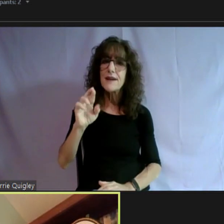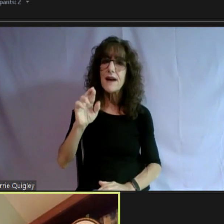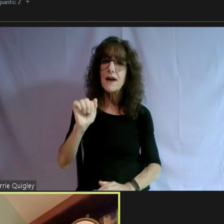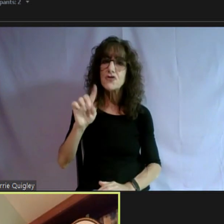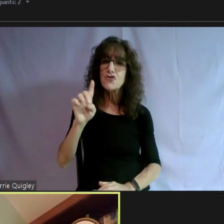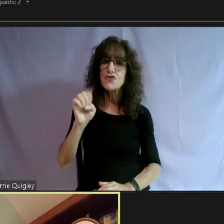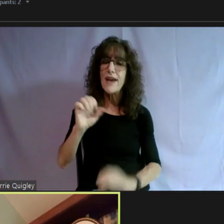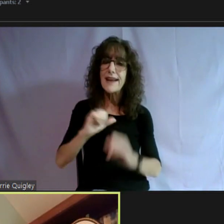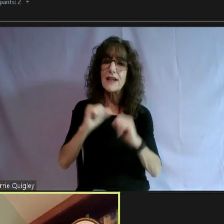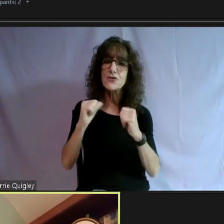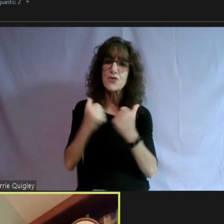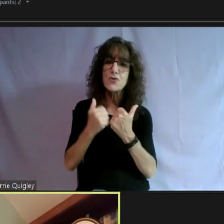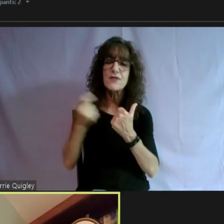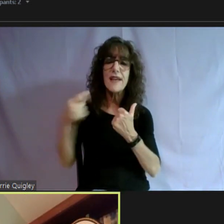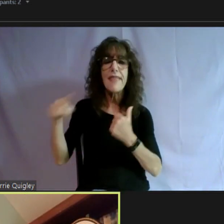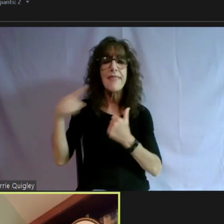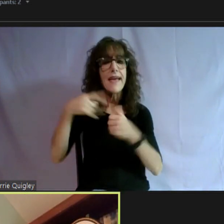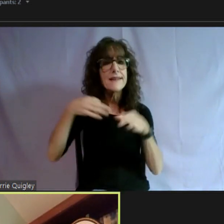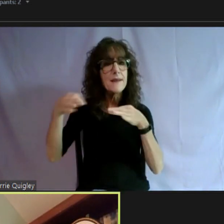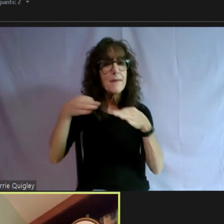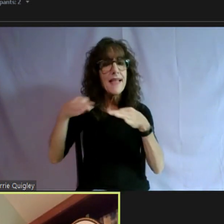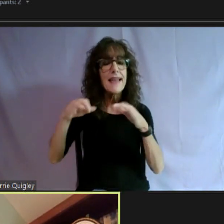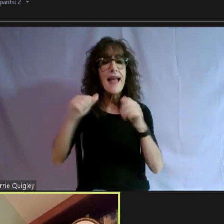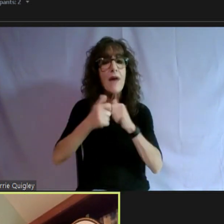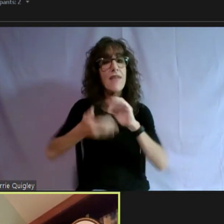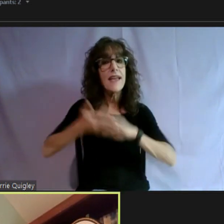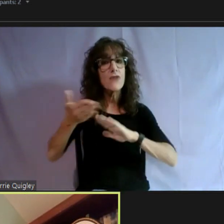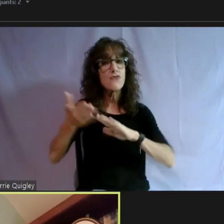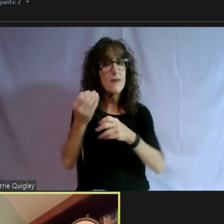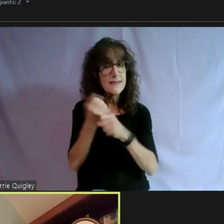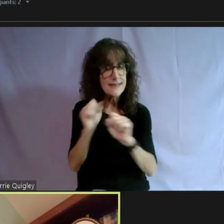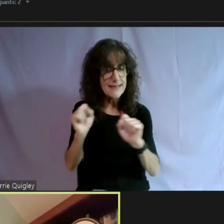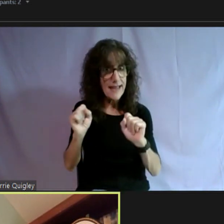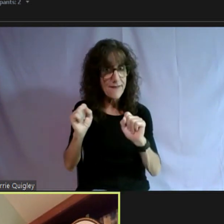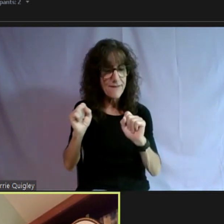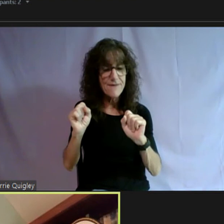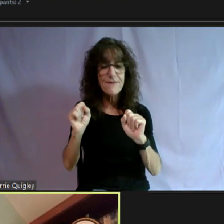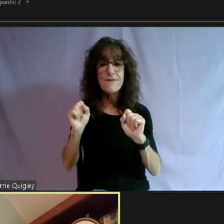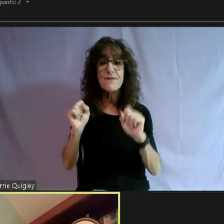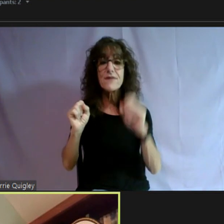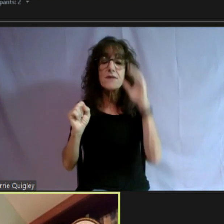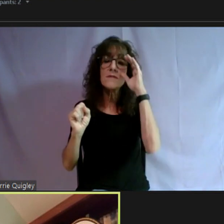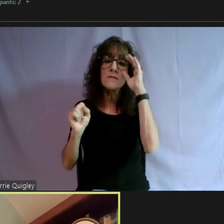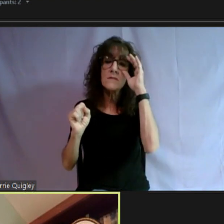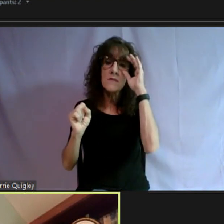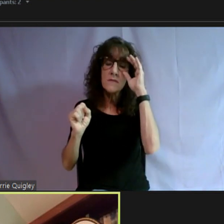make a case for how they can operate safely, and